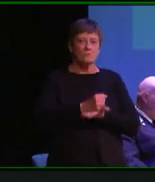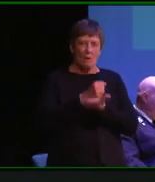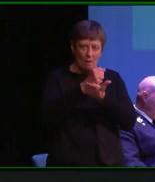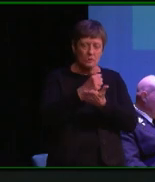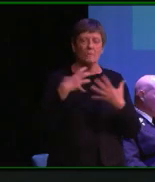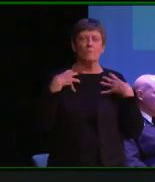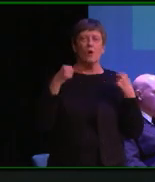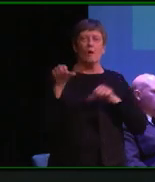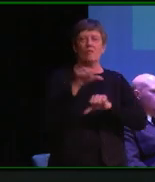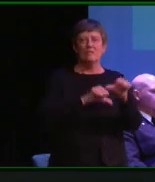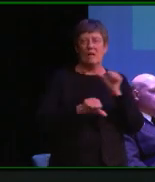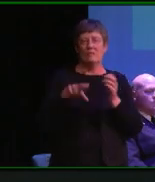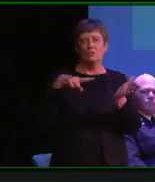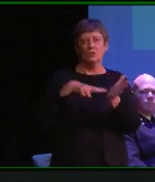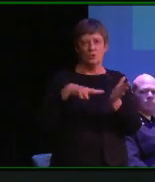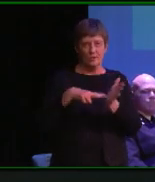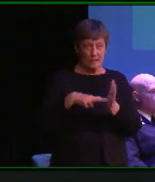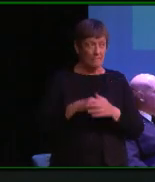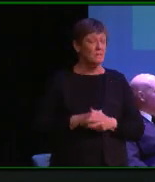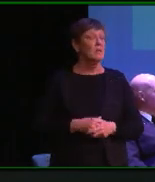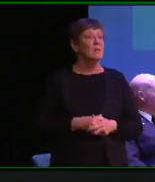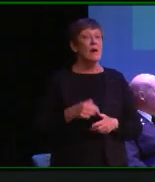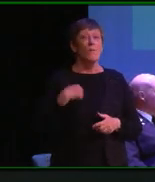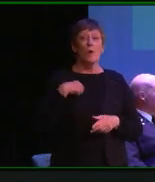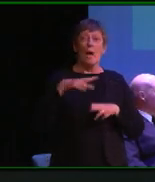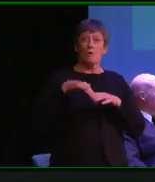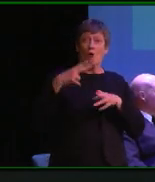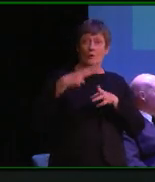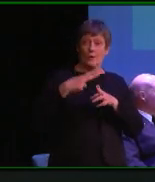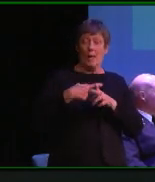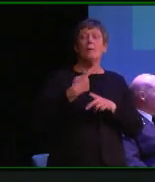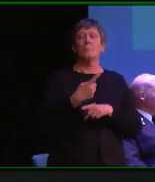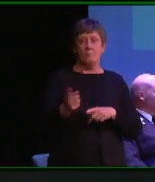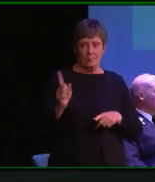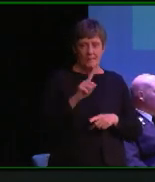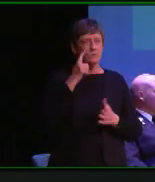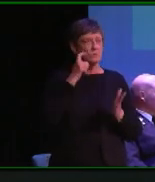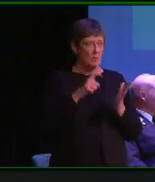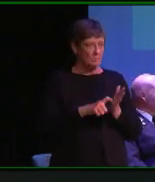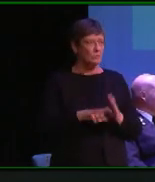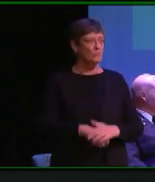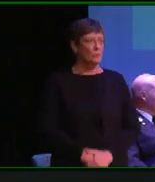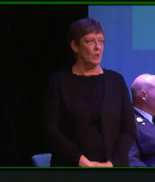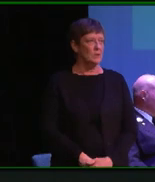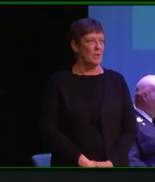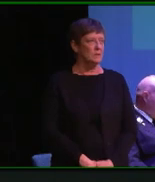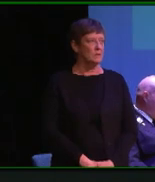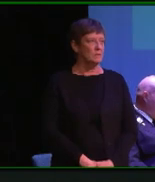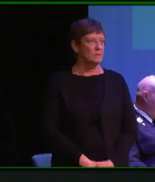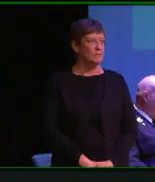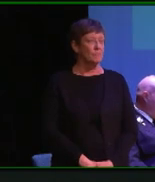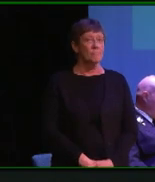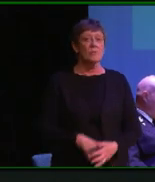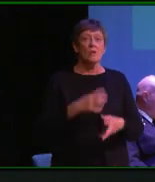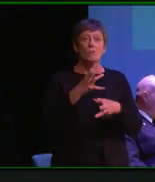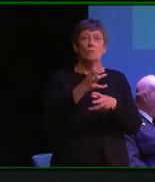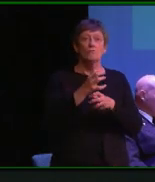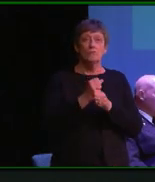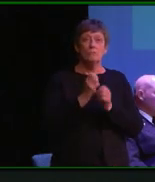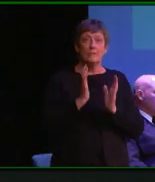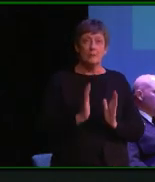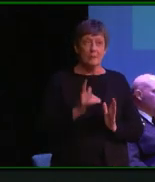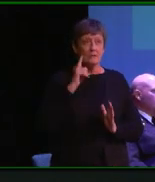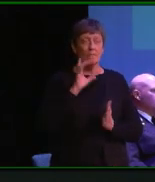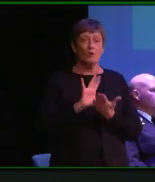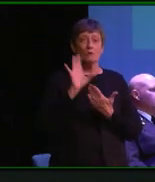and Nursing. As I call your name, please come to the stage to be recognized. The recipients for the